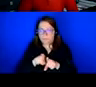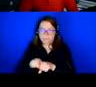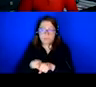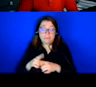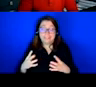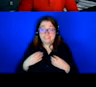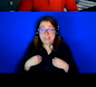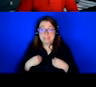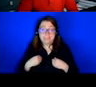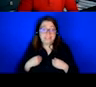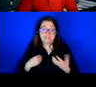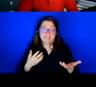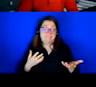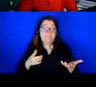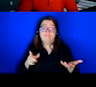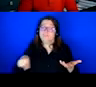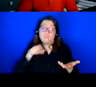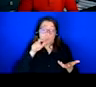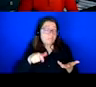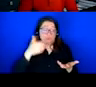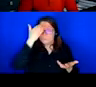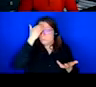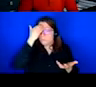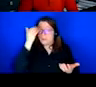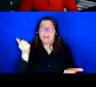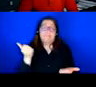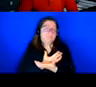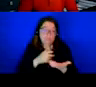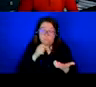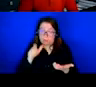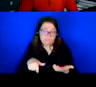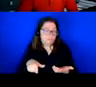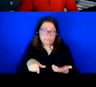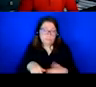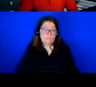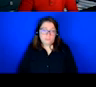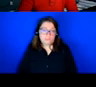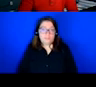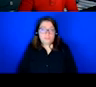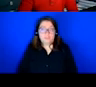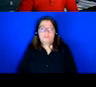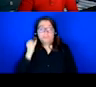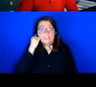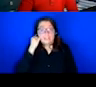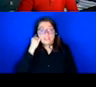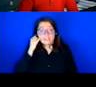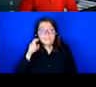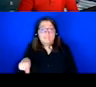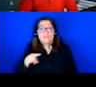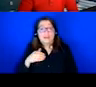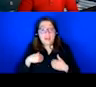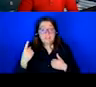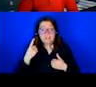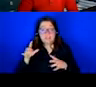accept that, again, you don't have to wear every hat. Maybe it's an issue that you need to connect them with someone else. So if you have someone similar Right. and reaching out and say,